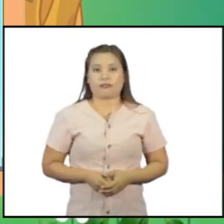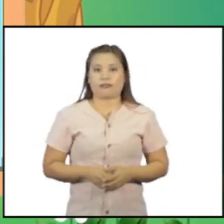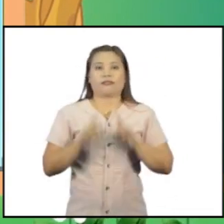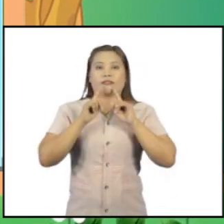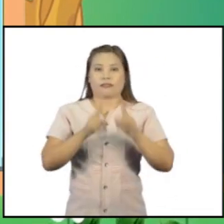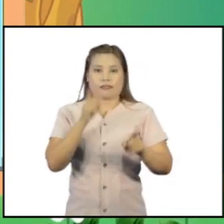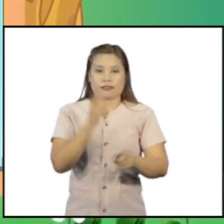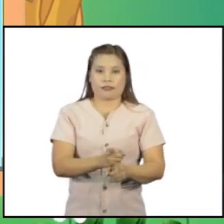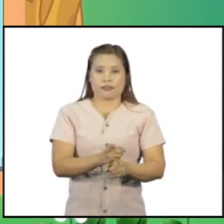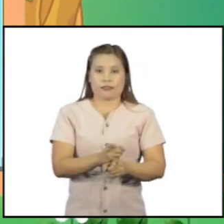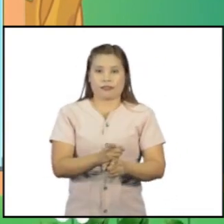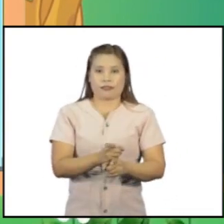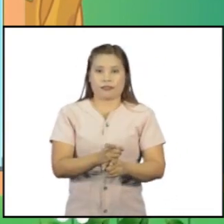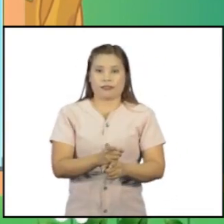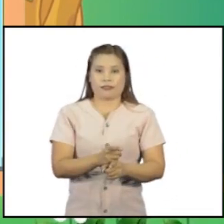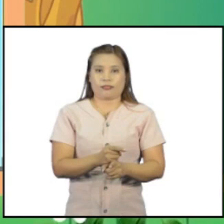The correct answer